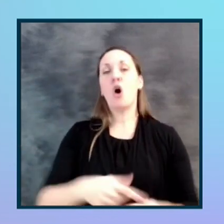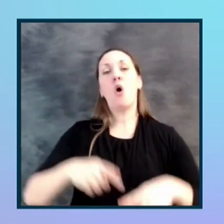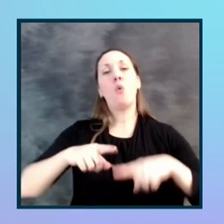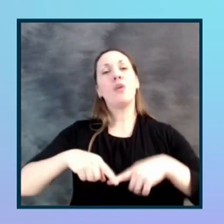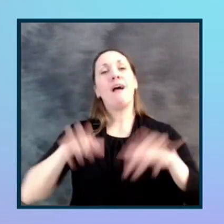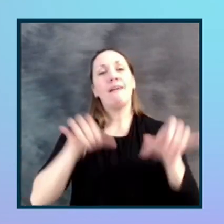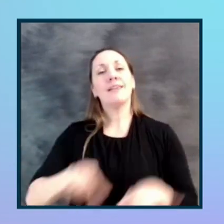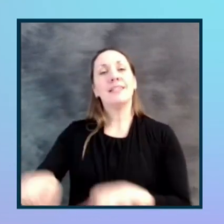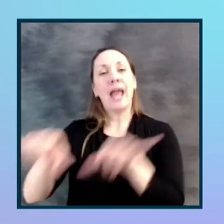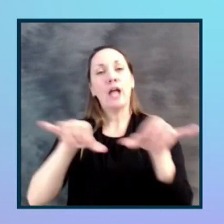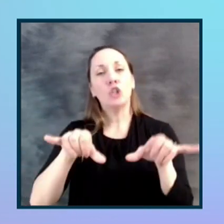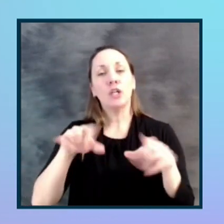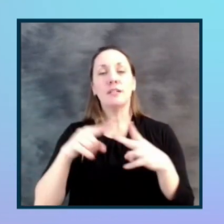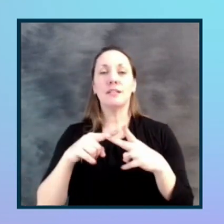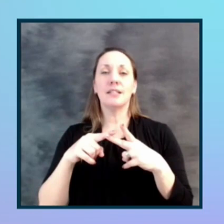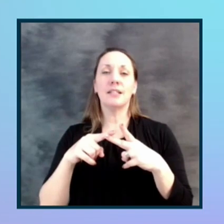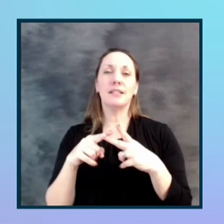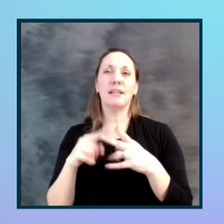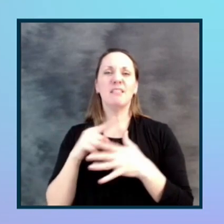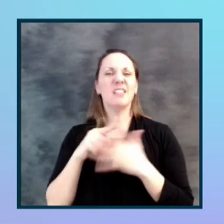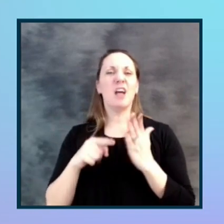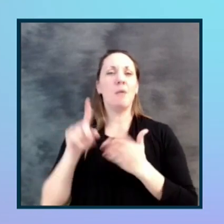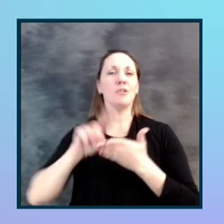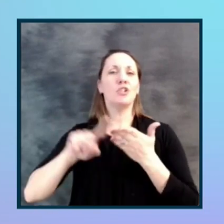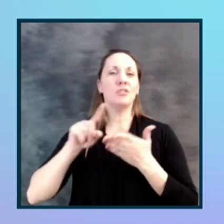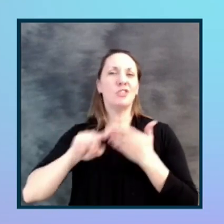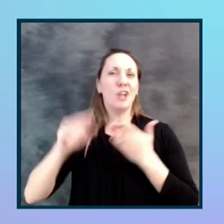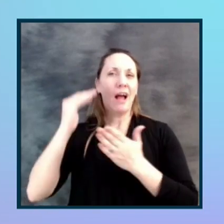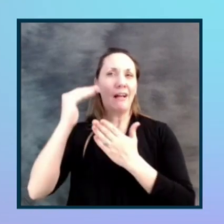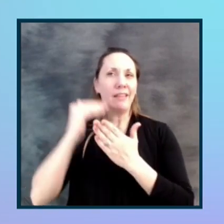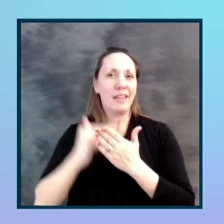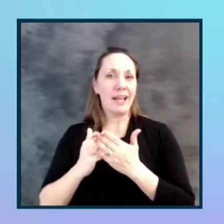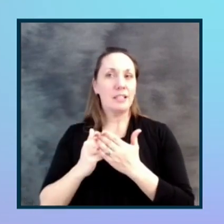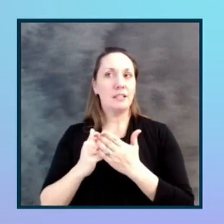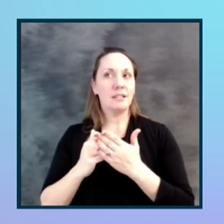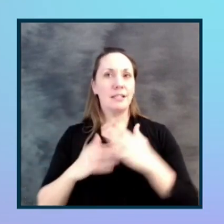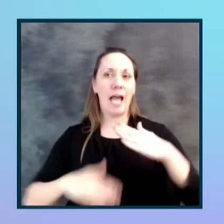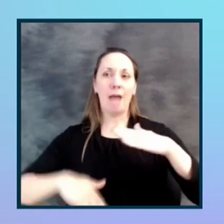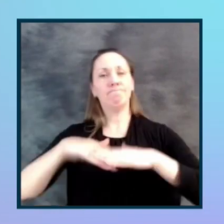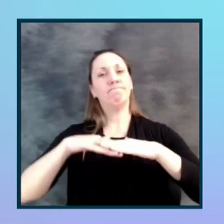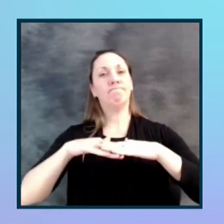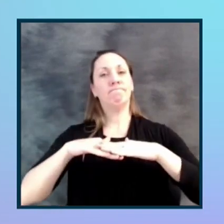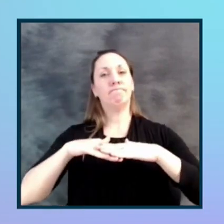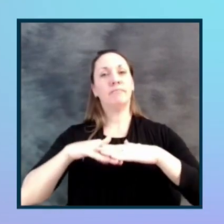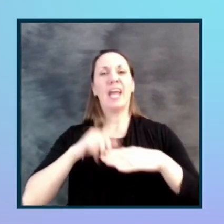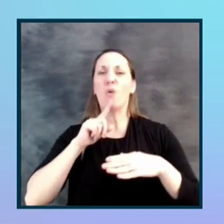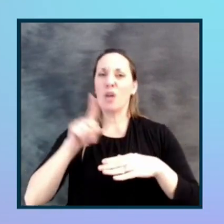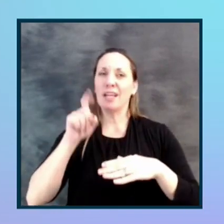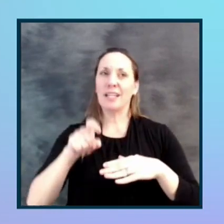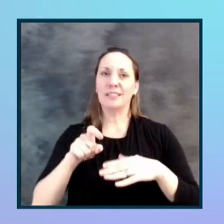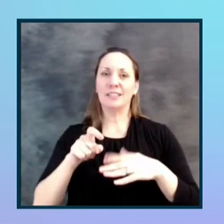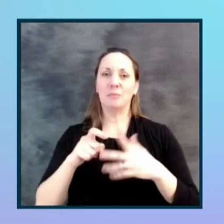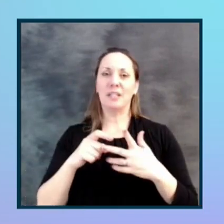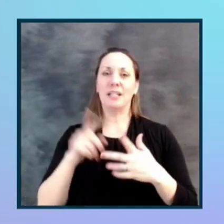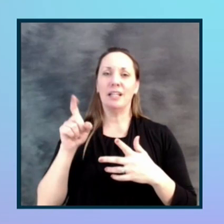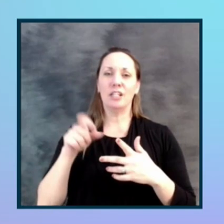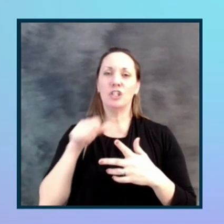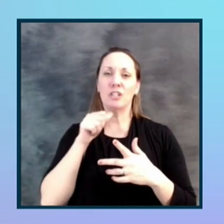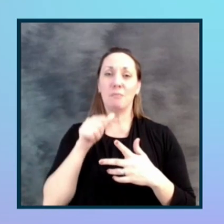and relying on few checklists can only take you to a certain extent. So it really needs to be, your North Star should be to enable